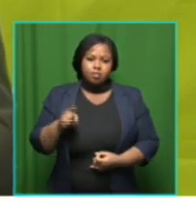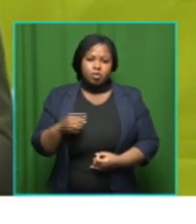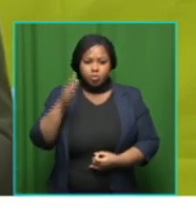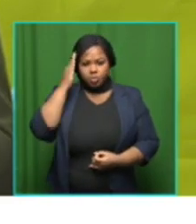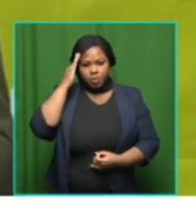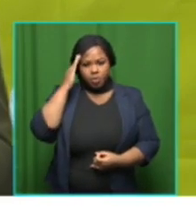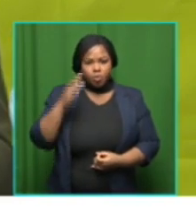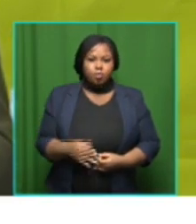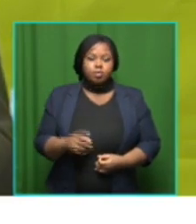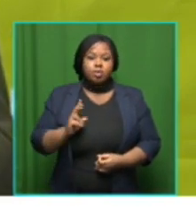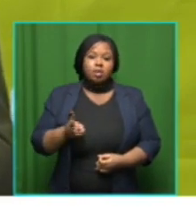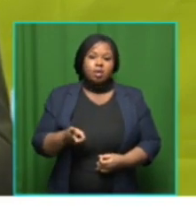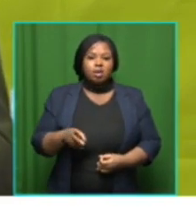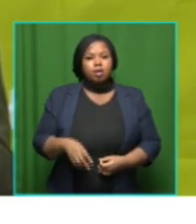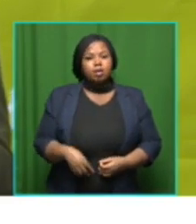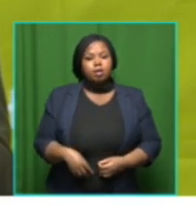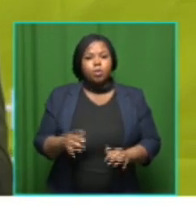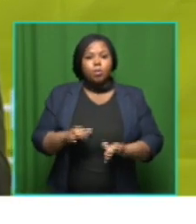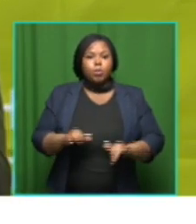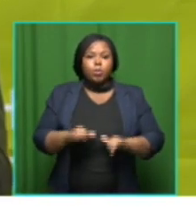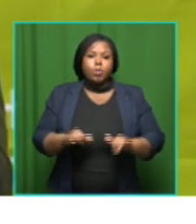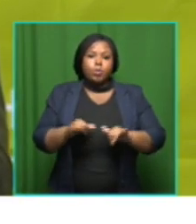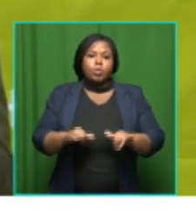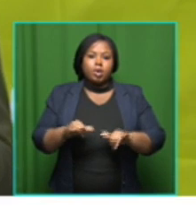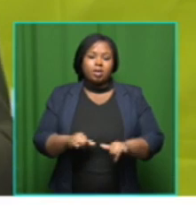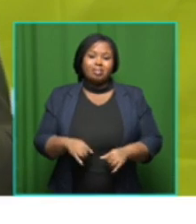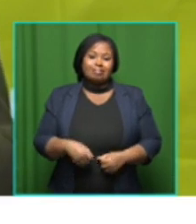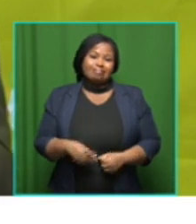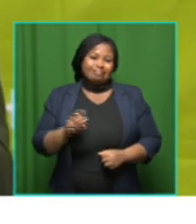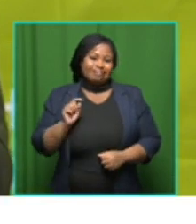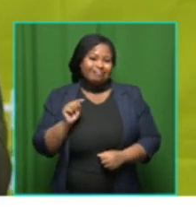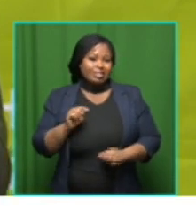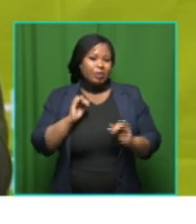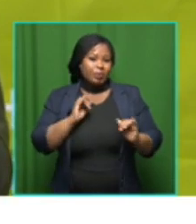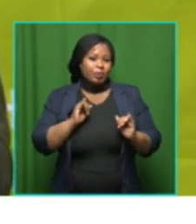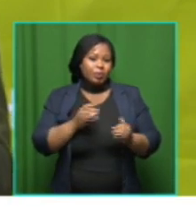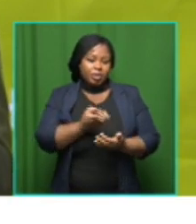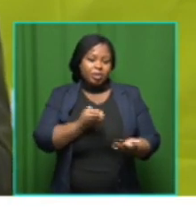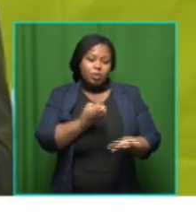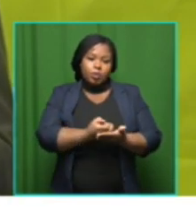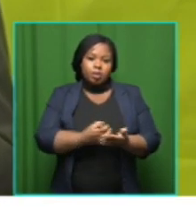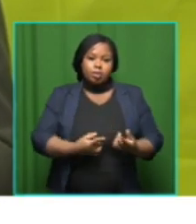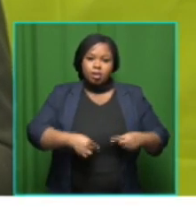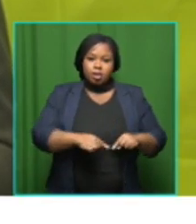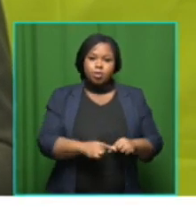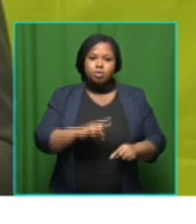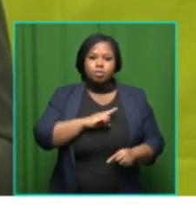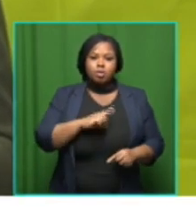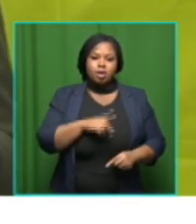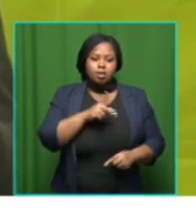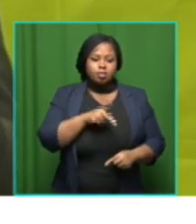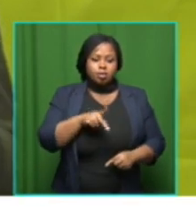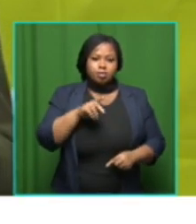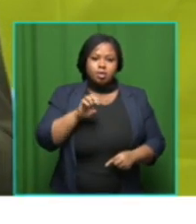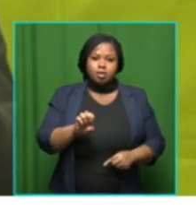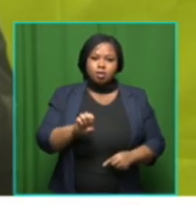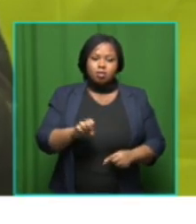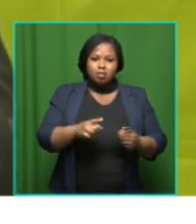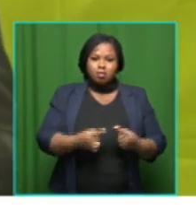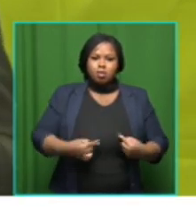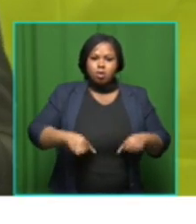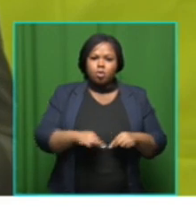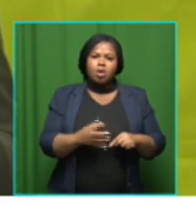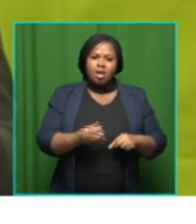waiting for stock from other things. I think that's the weakness of our economy, that most of the PPE that we have, we